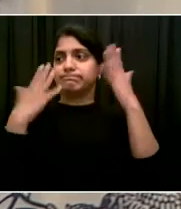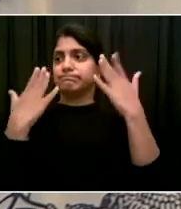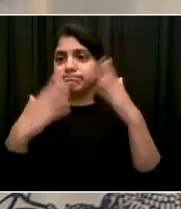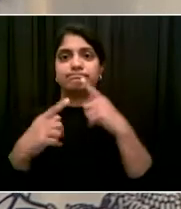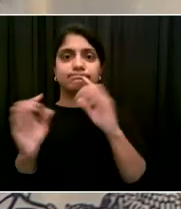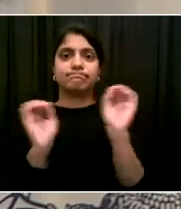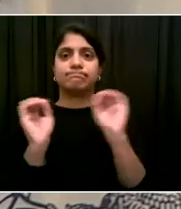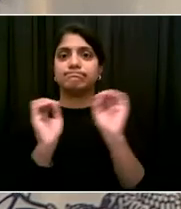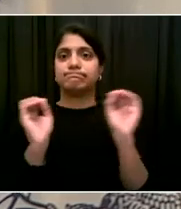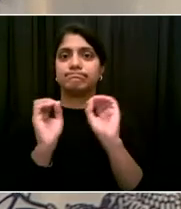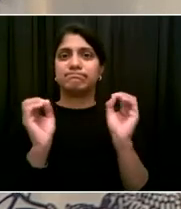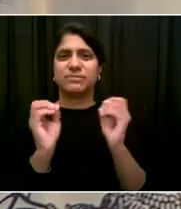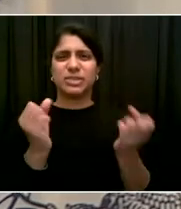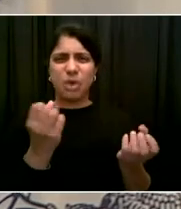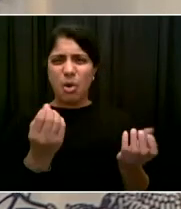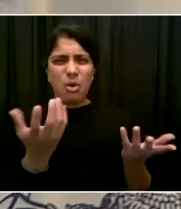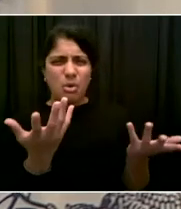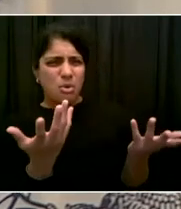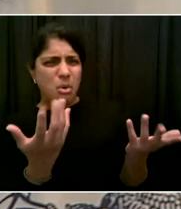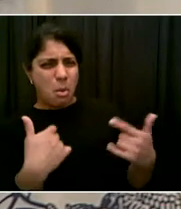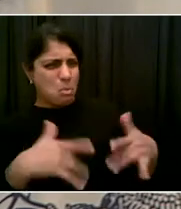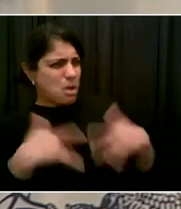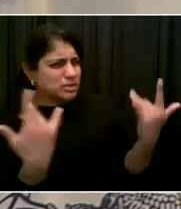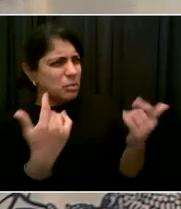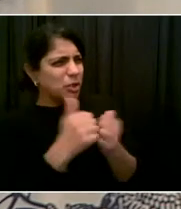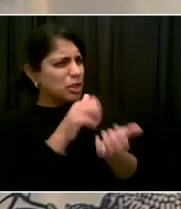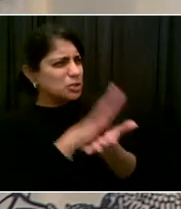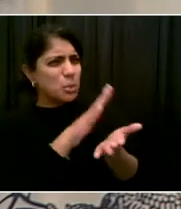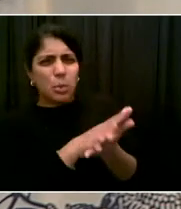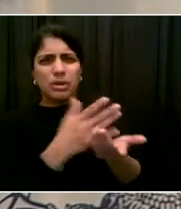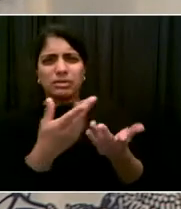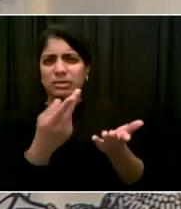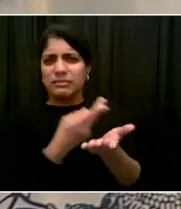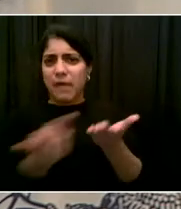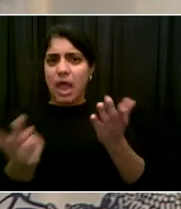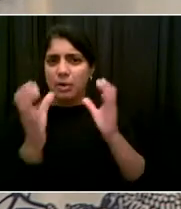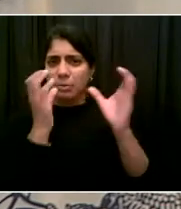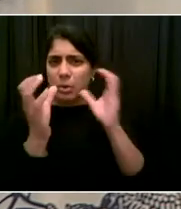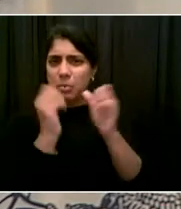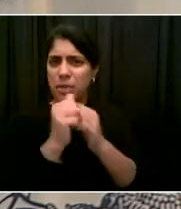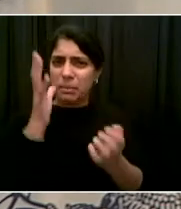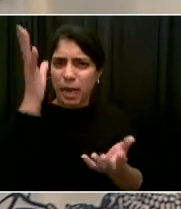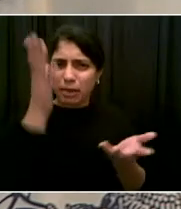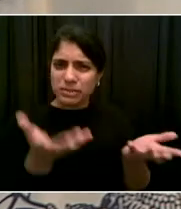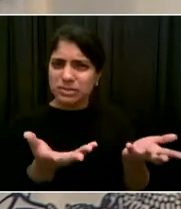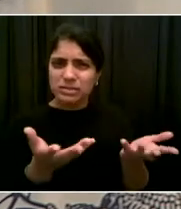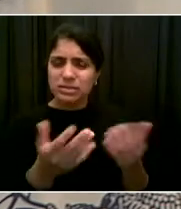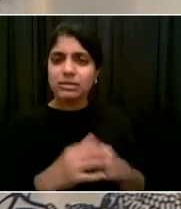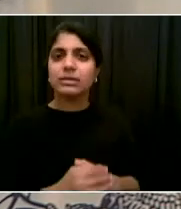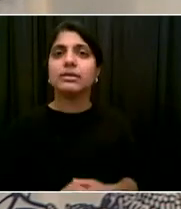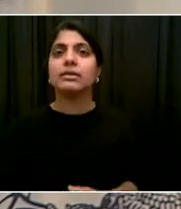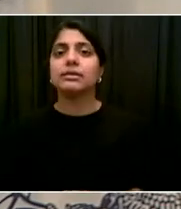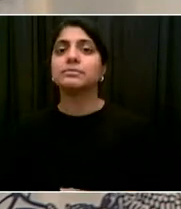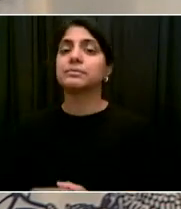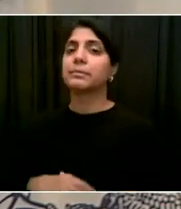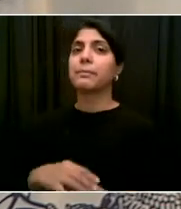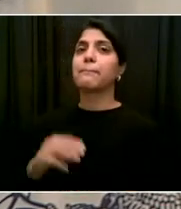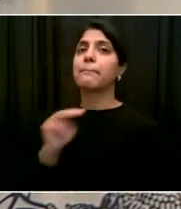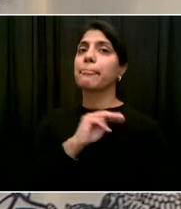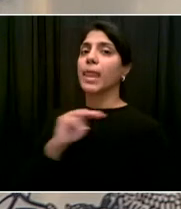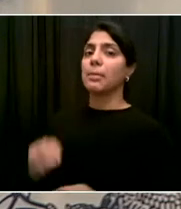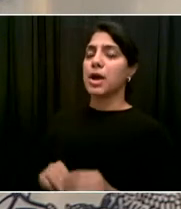now? Absolutely. We have doubled the staffing of the Situation Room.